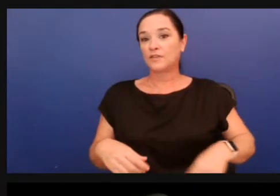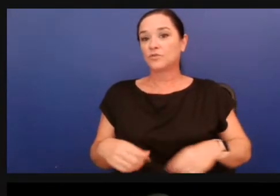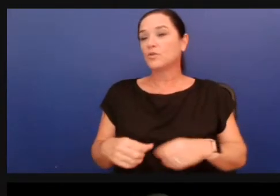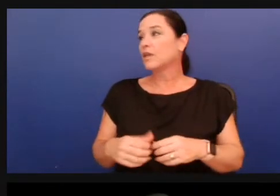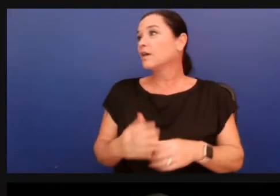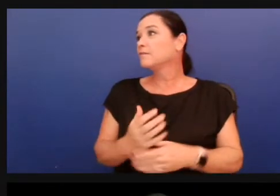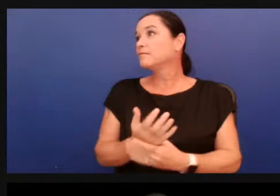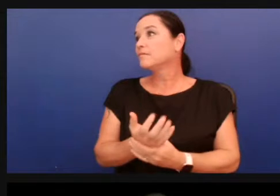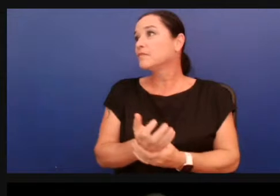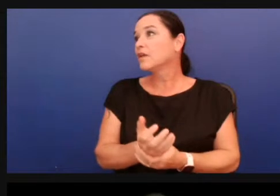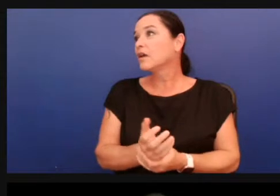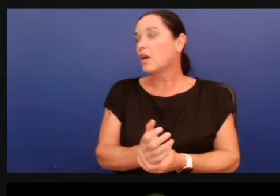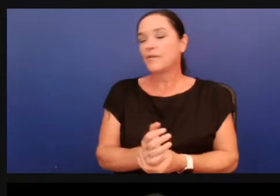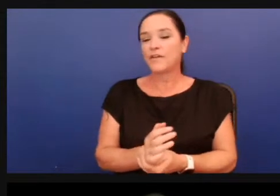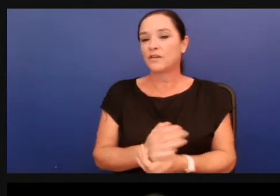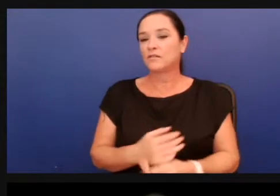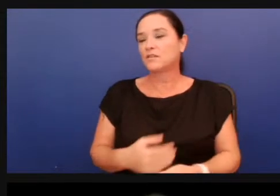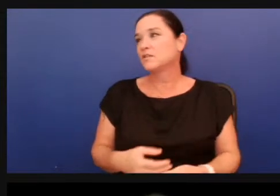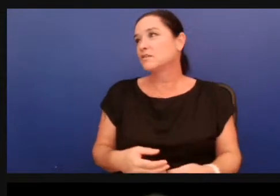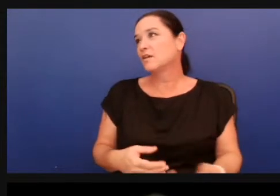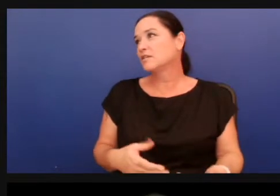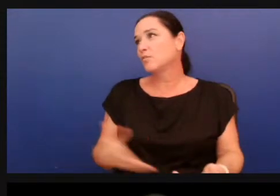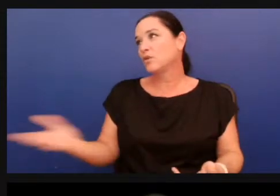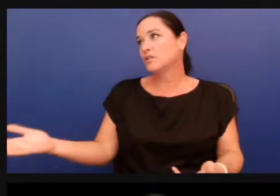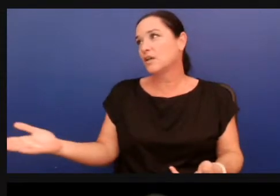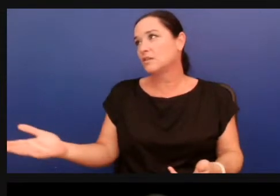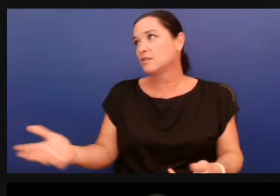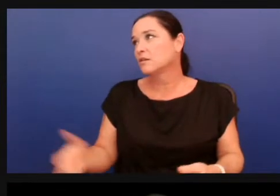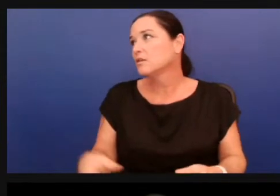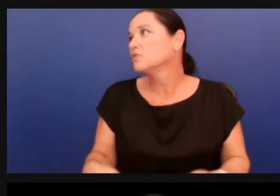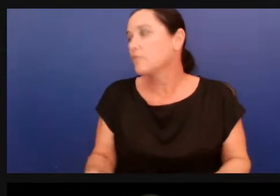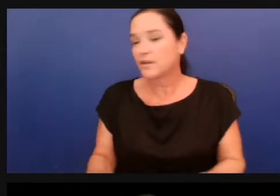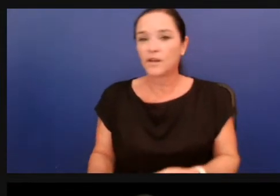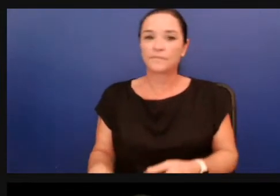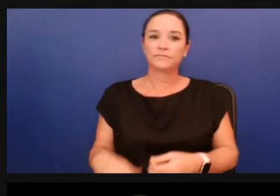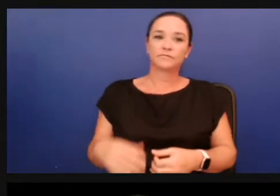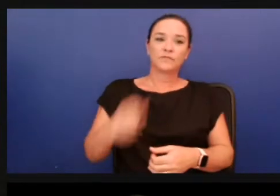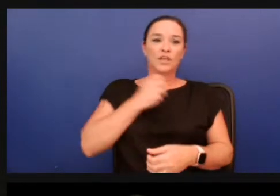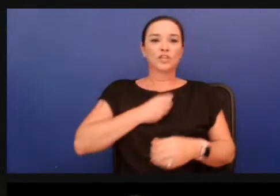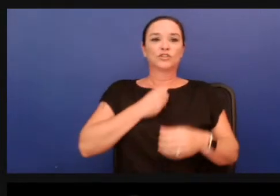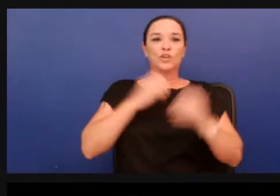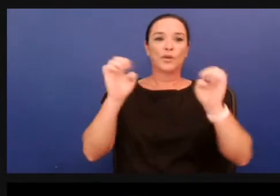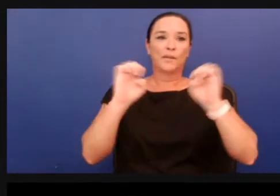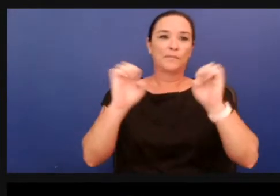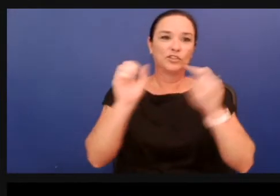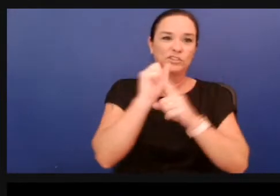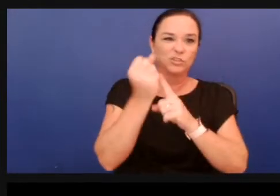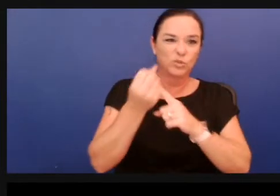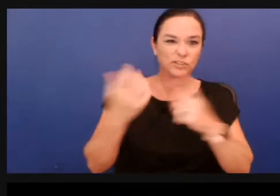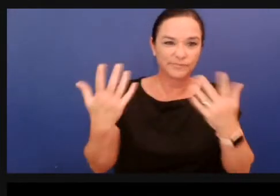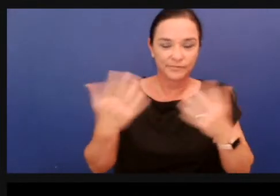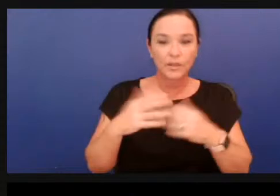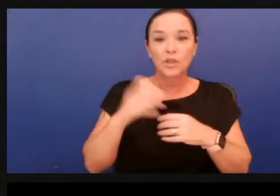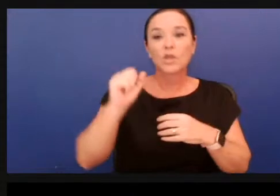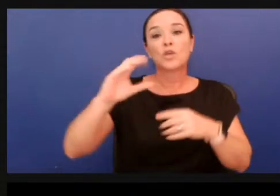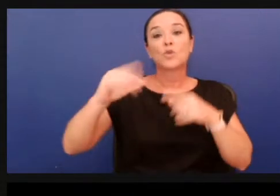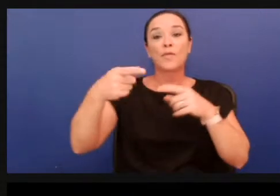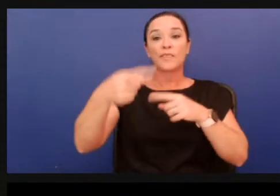bottom, north and south in the middle, and east and west at the top. And this is going back for the last 2